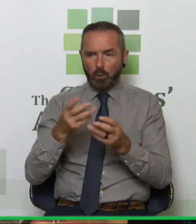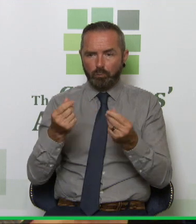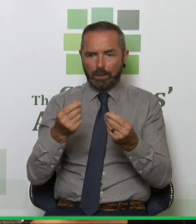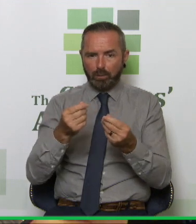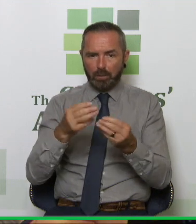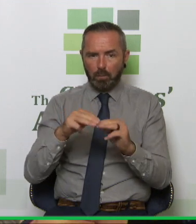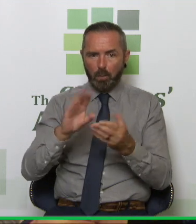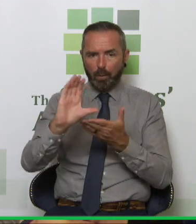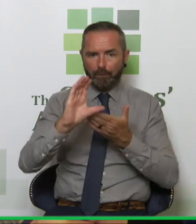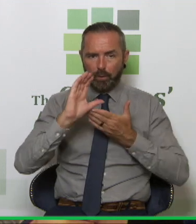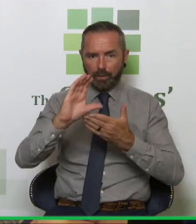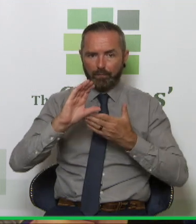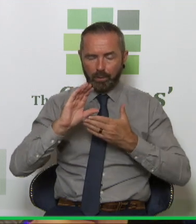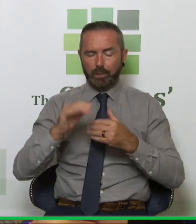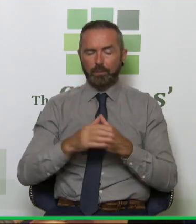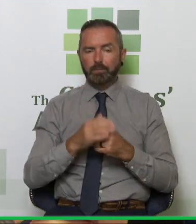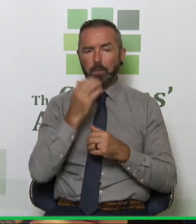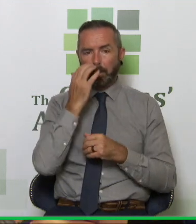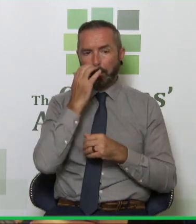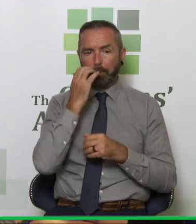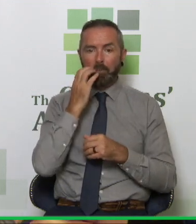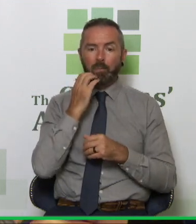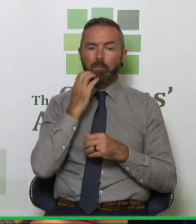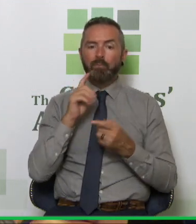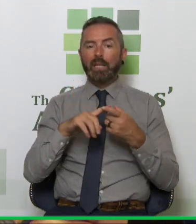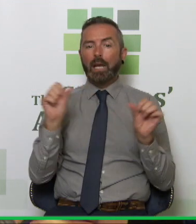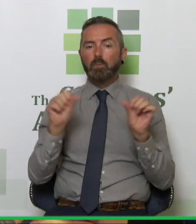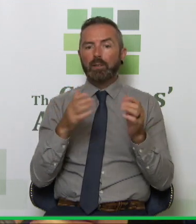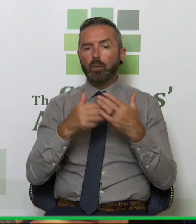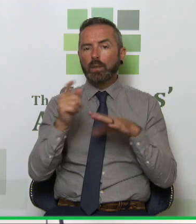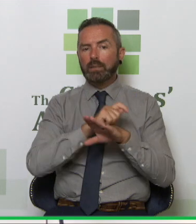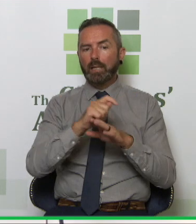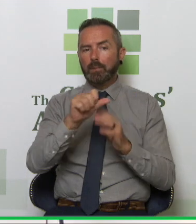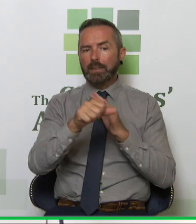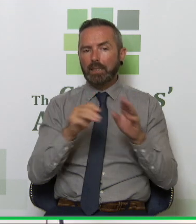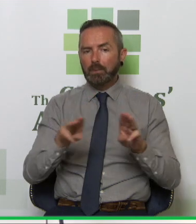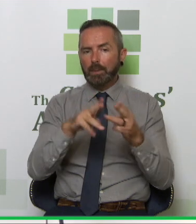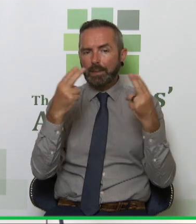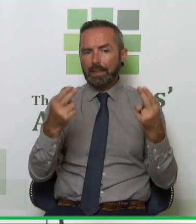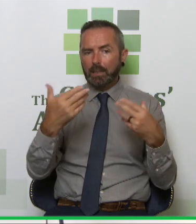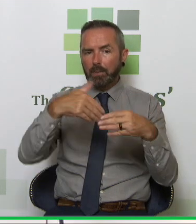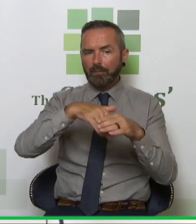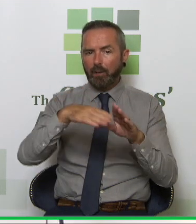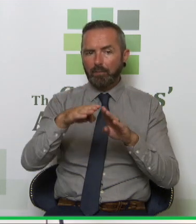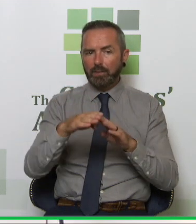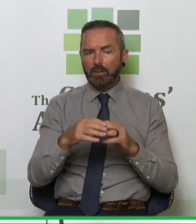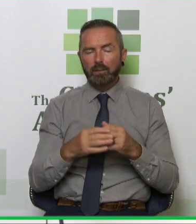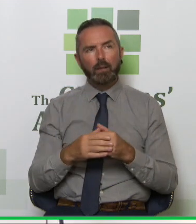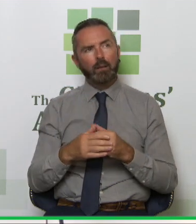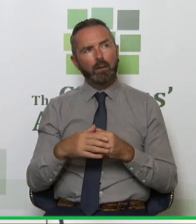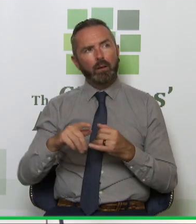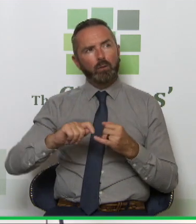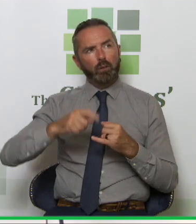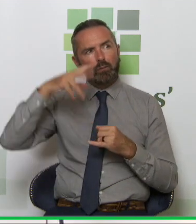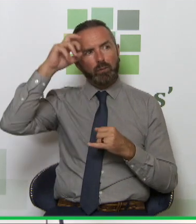funding for an under-resourced area. Just briefly, Nicola, on the type of skills, I think was type of recruits. Yeah, I'm trying to remember now the